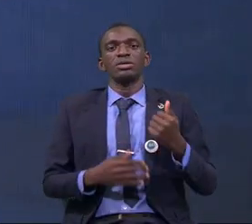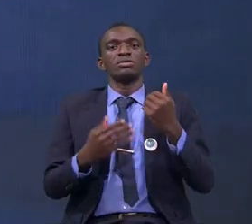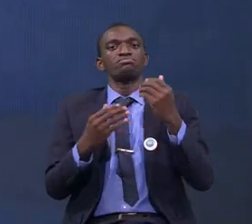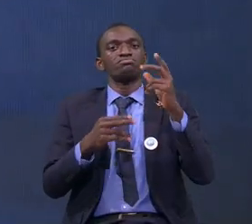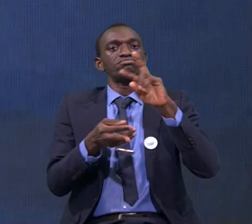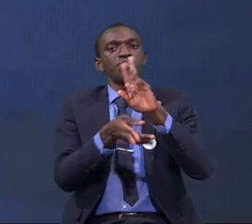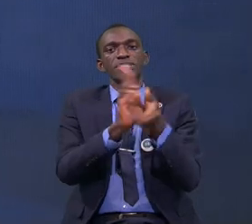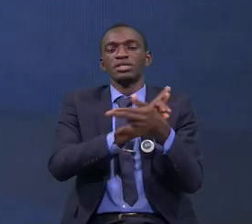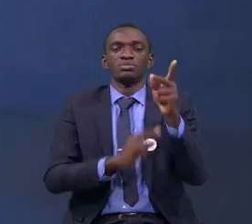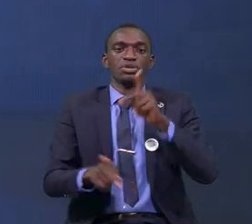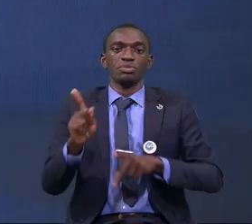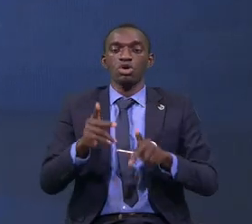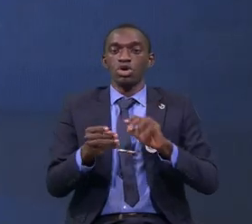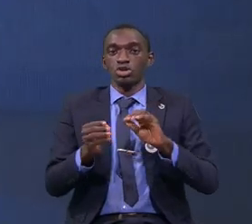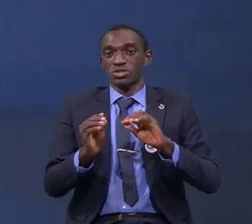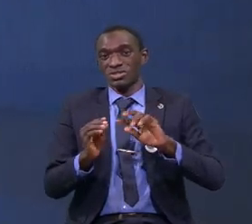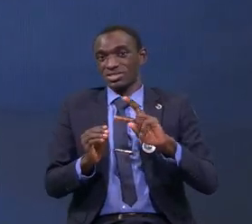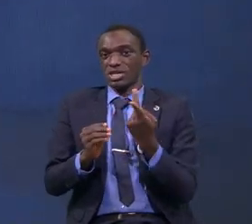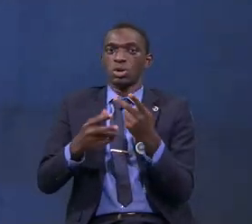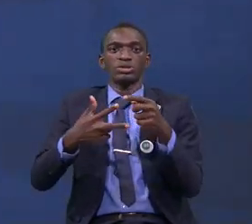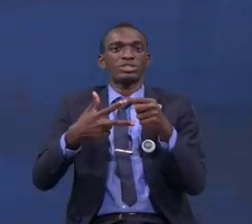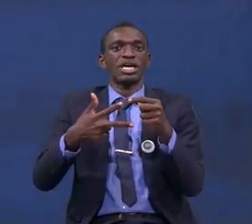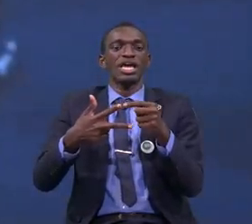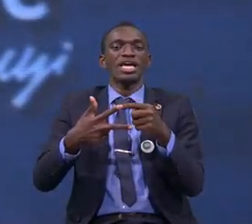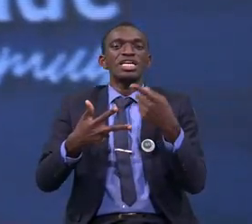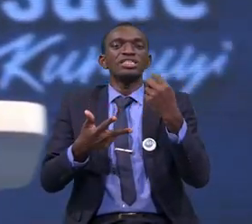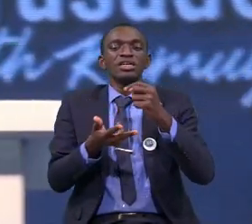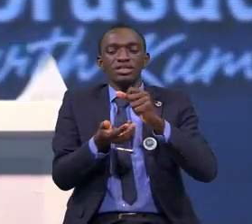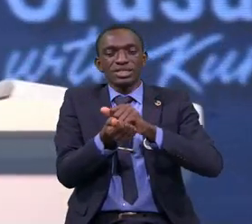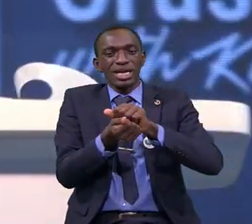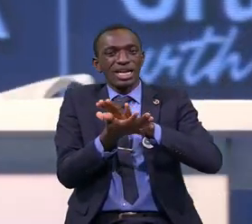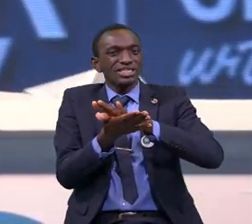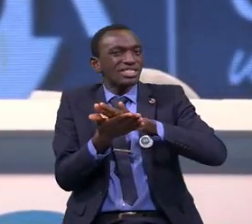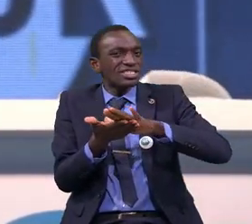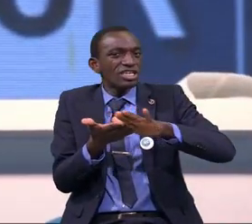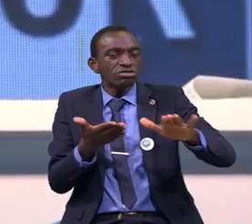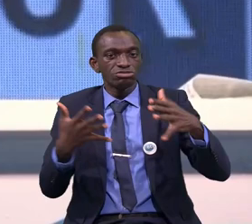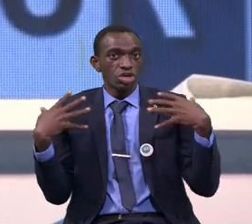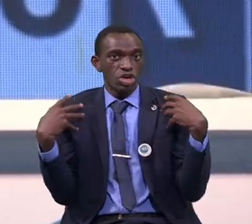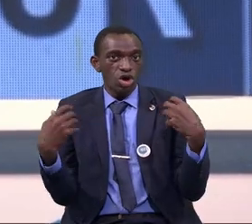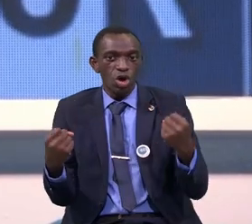Number two, the cleansing cure for pardoned, purged people.